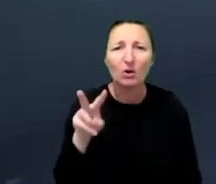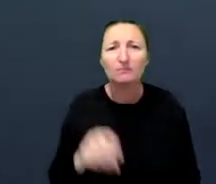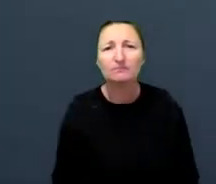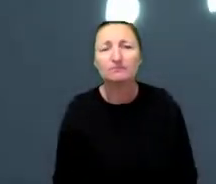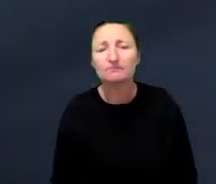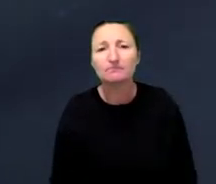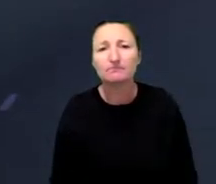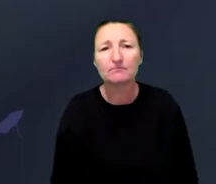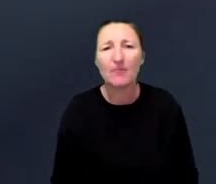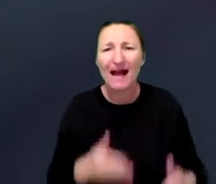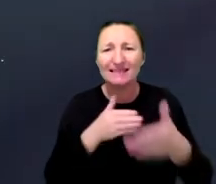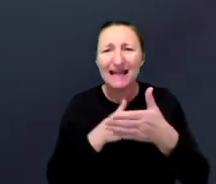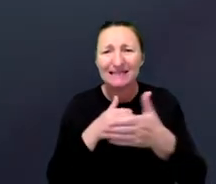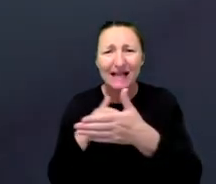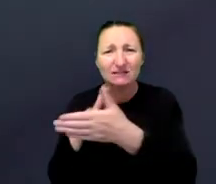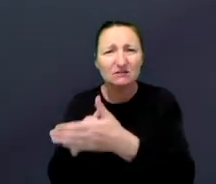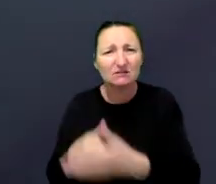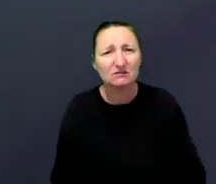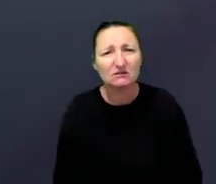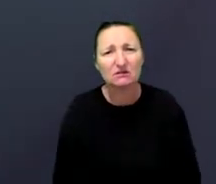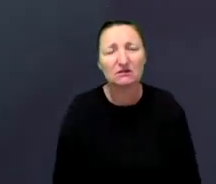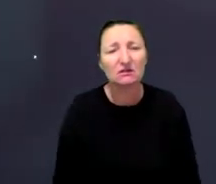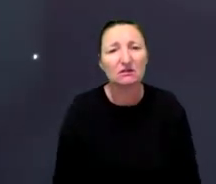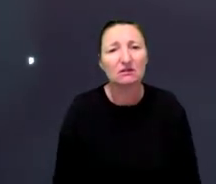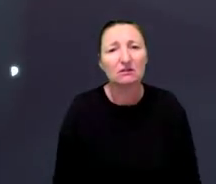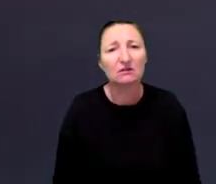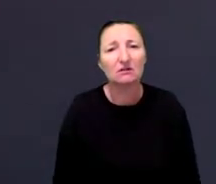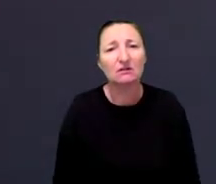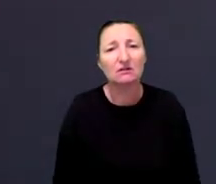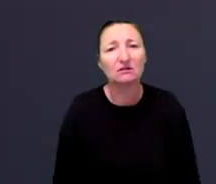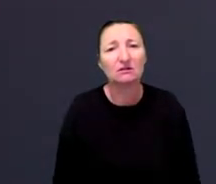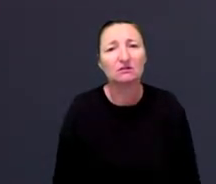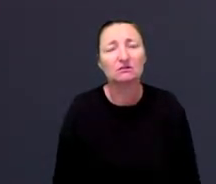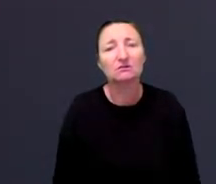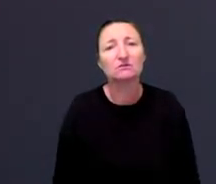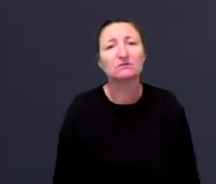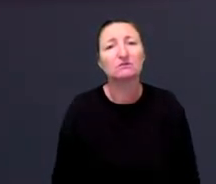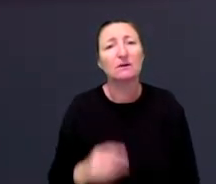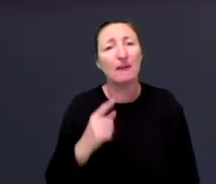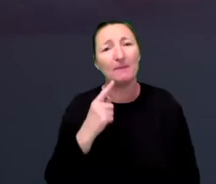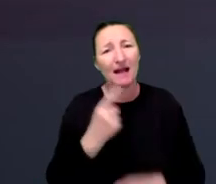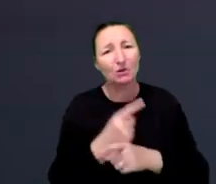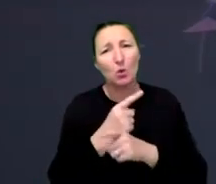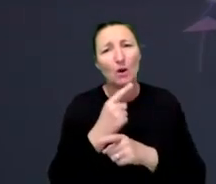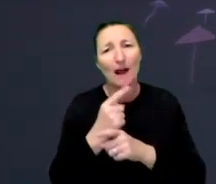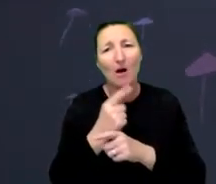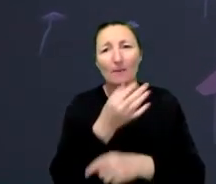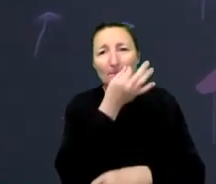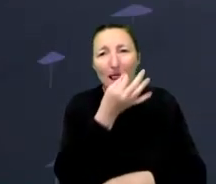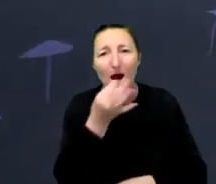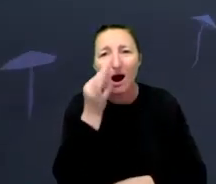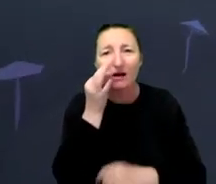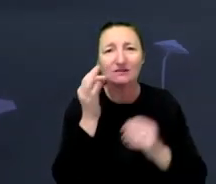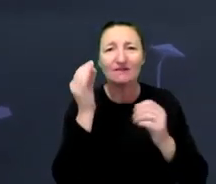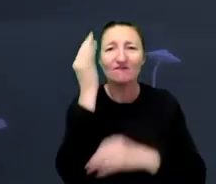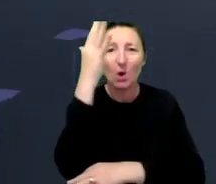Like this? No. I don't, yeah. Maybe you guys can talk a little about all of this foliage and plants and how it grew